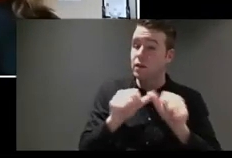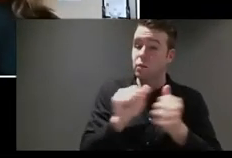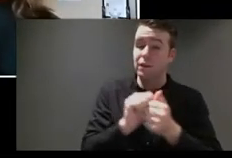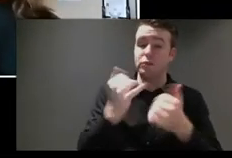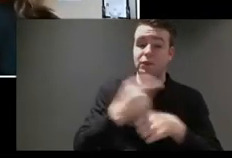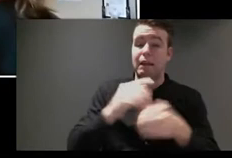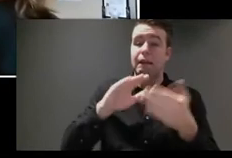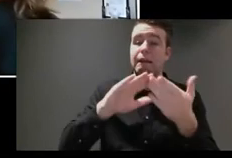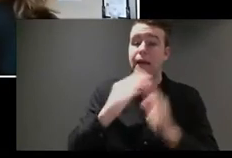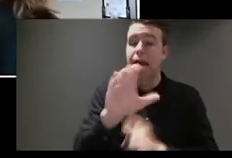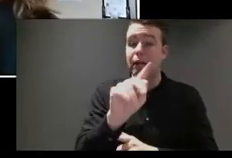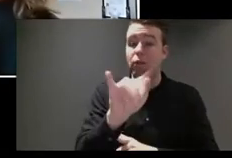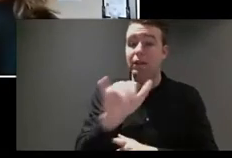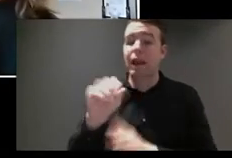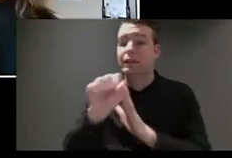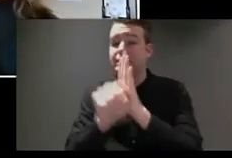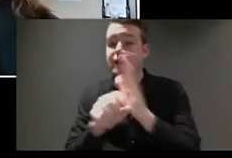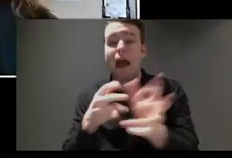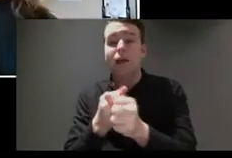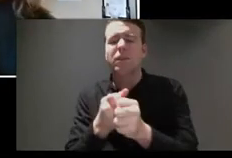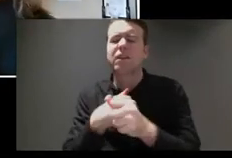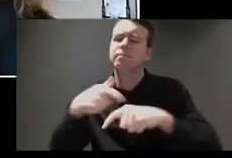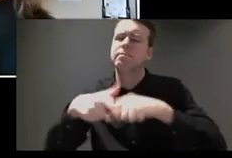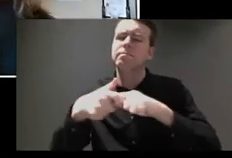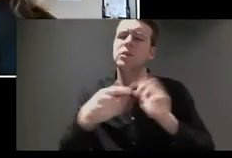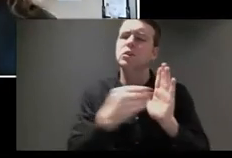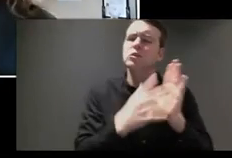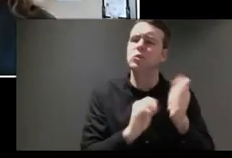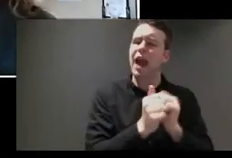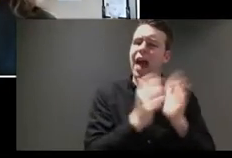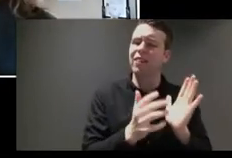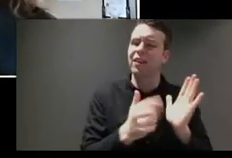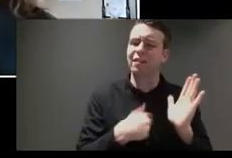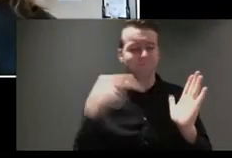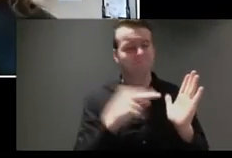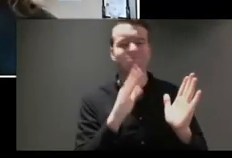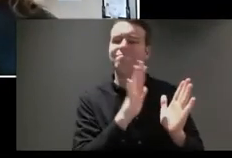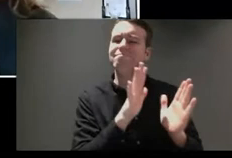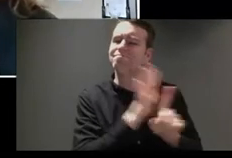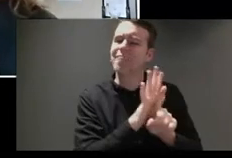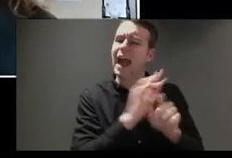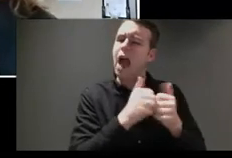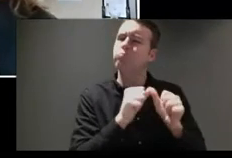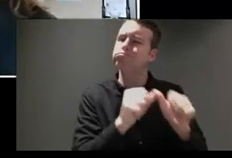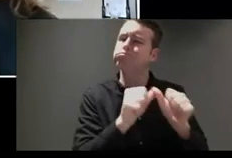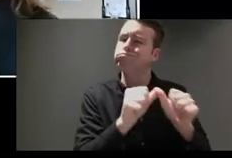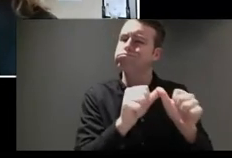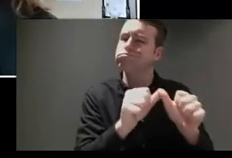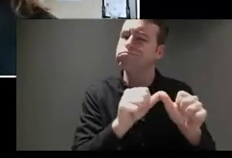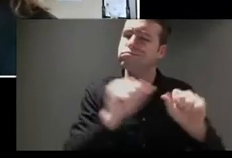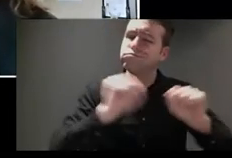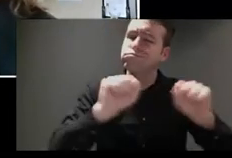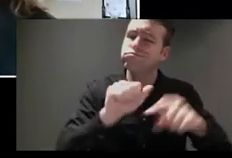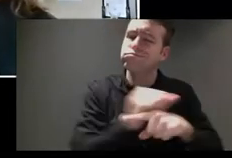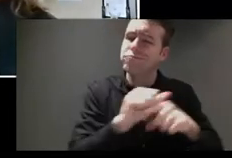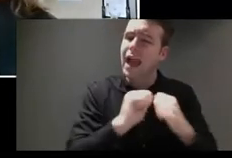state update, let's see what one of our student athletes has been up to with staying sharp. Here is